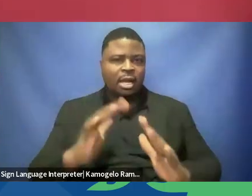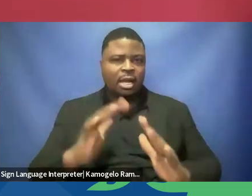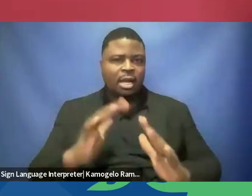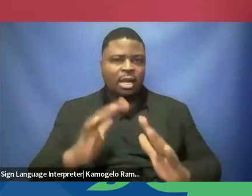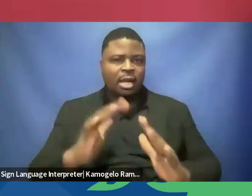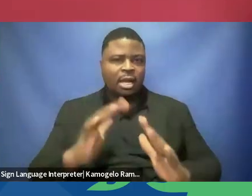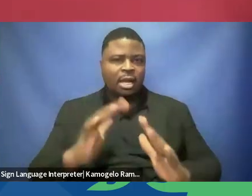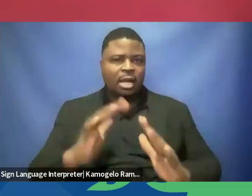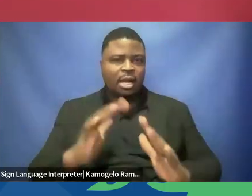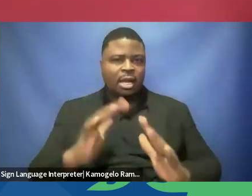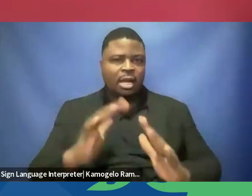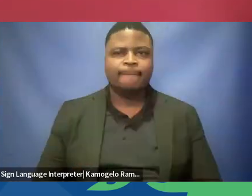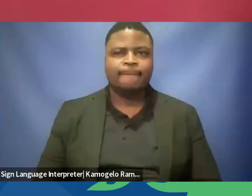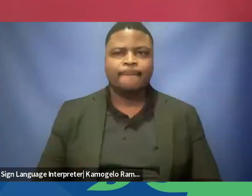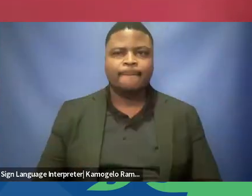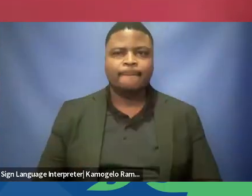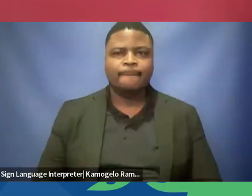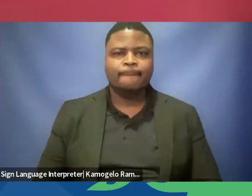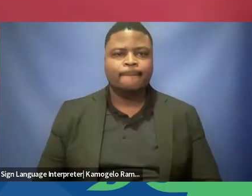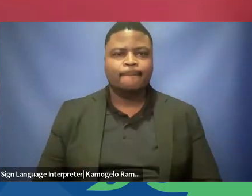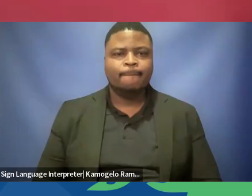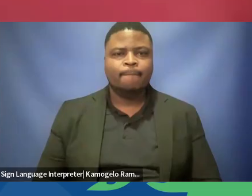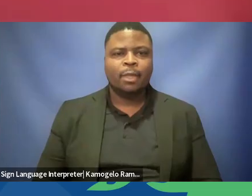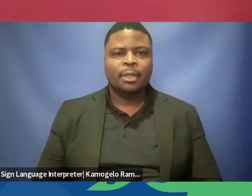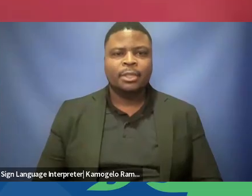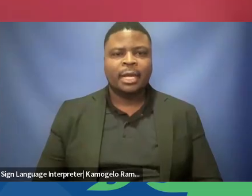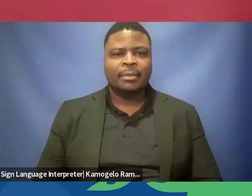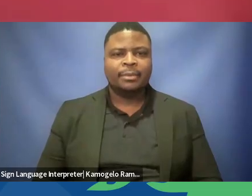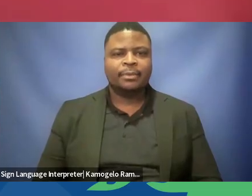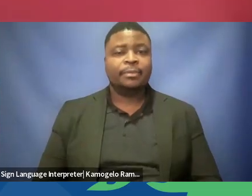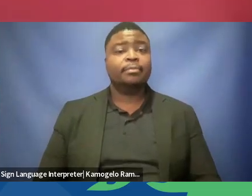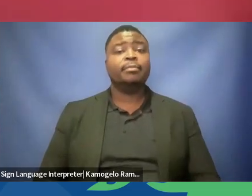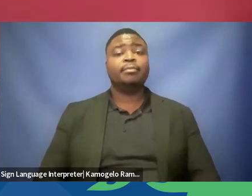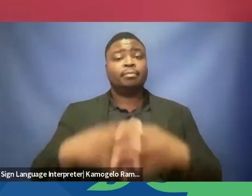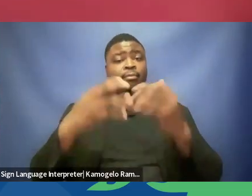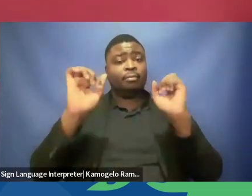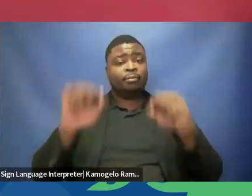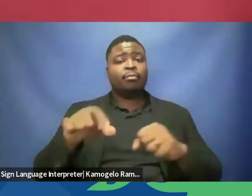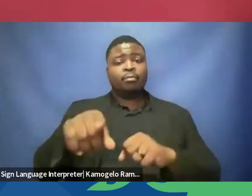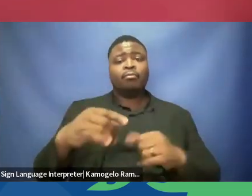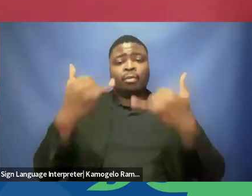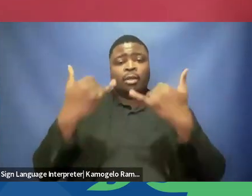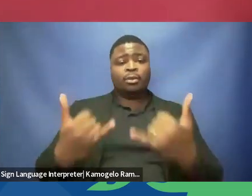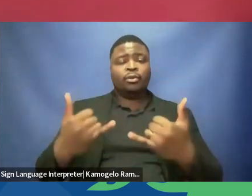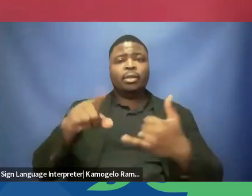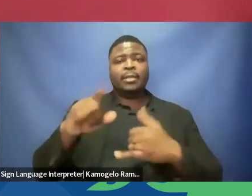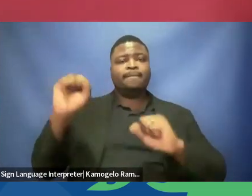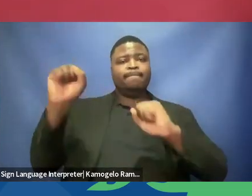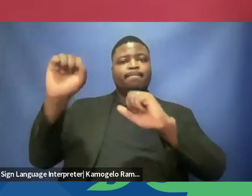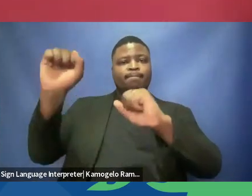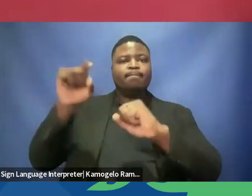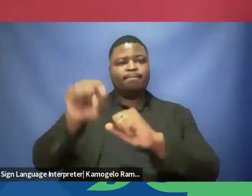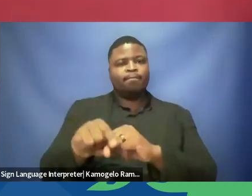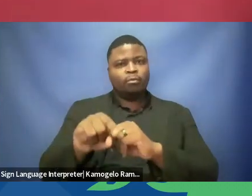So thank you for inviting me to take part in today's session. And I'm going to spend a bit of time around